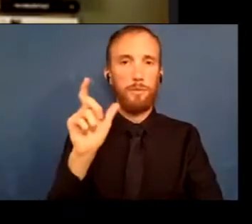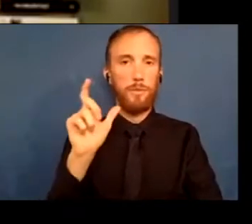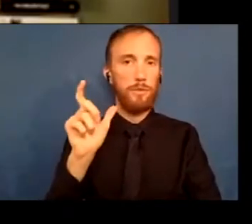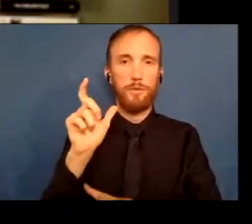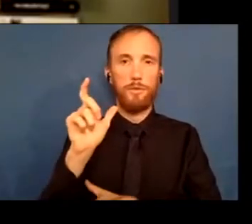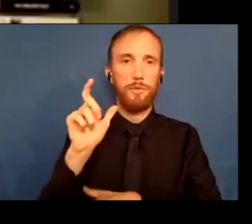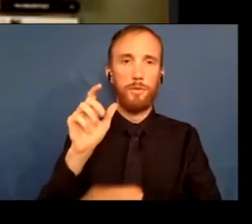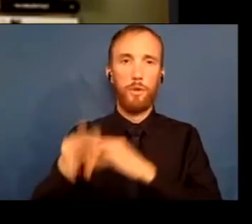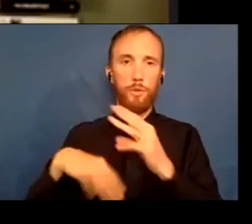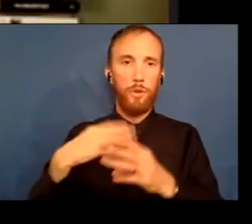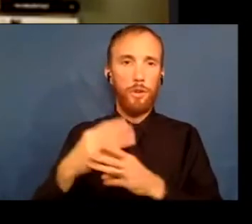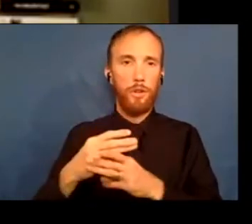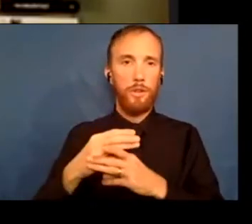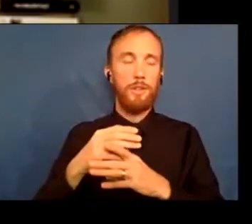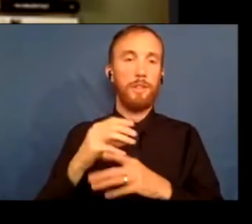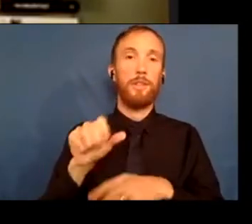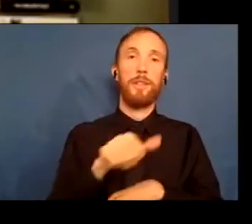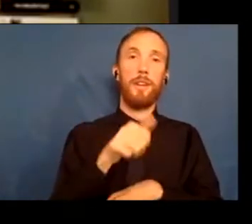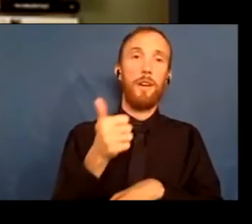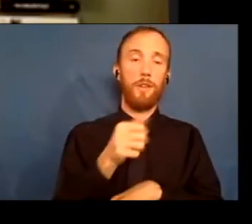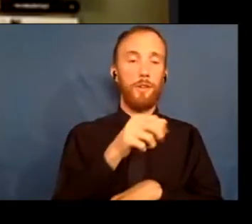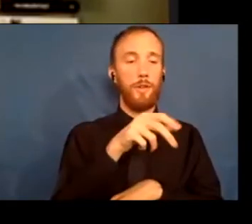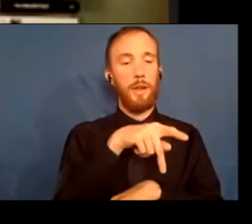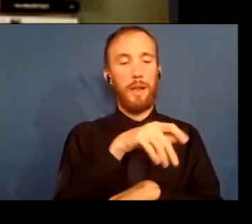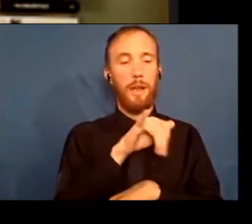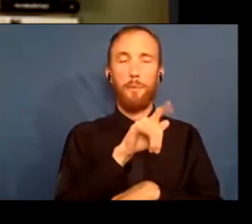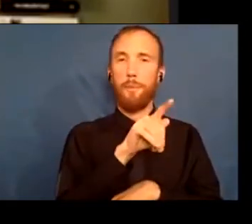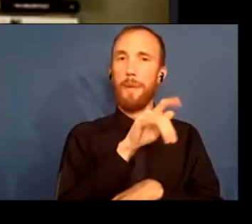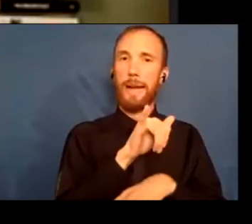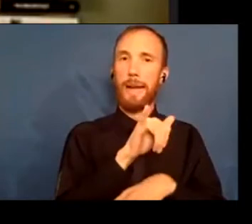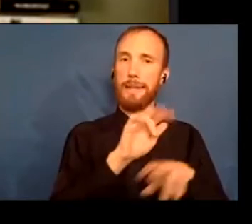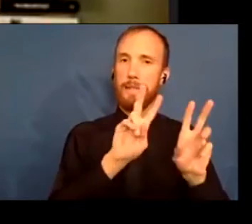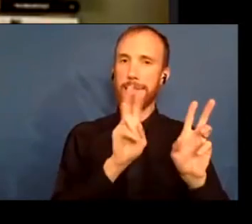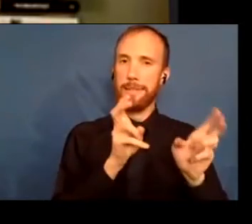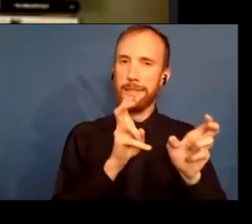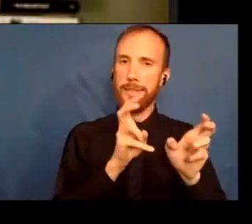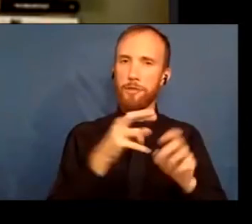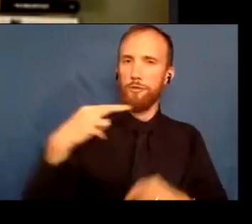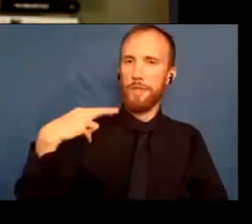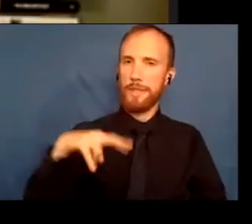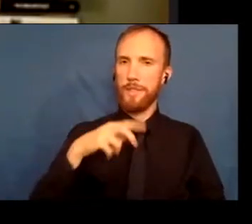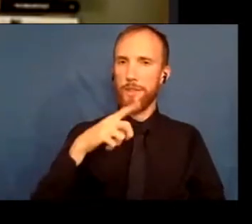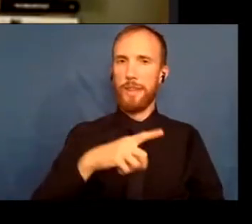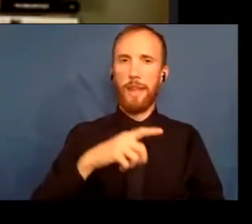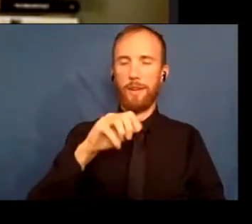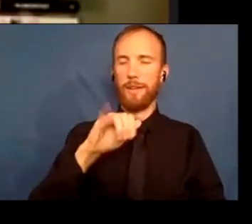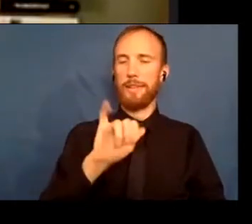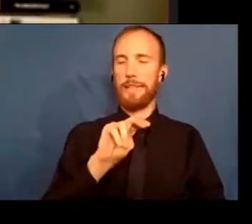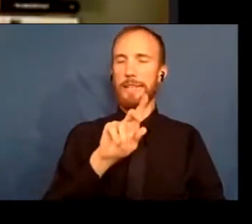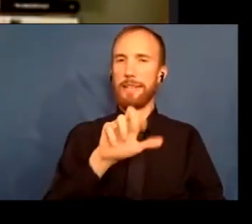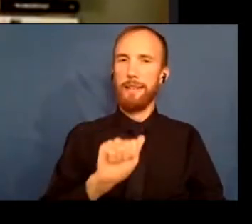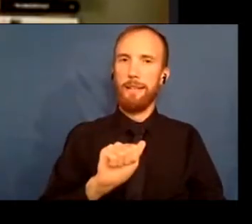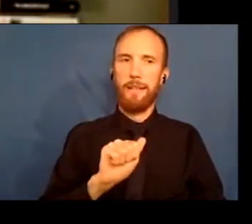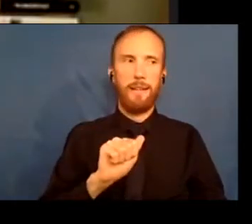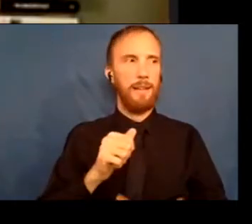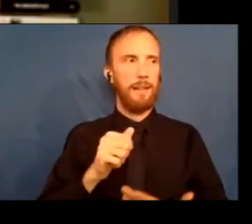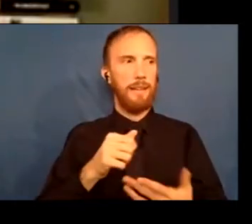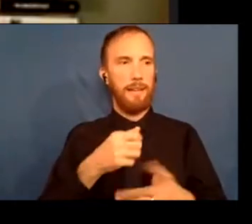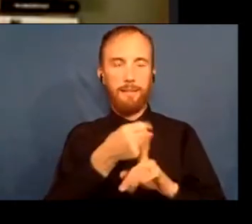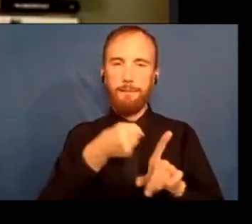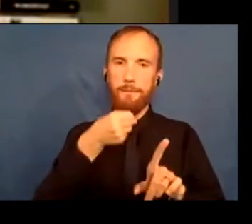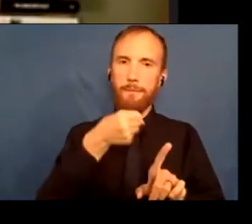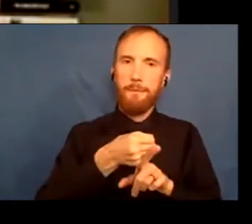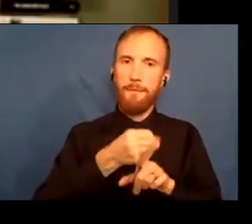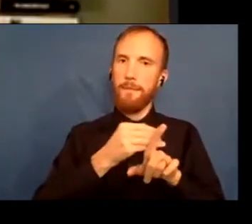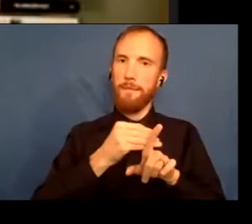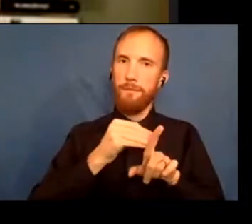piety religions in India. I mean, there's so many of them. These have an impact on working class consciousness. How do we understand that? Do we have